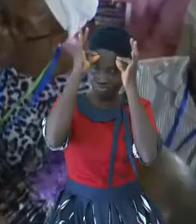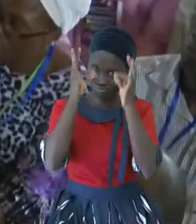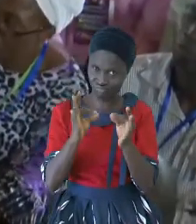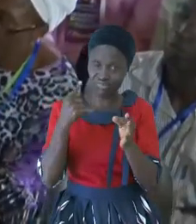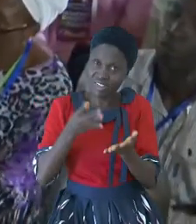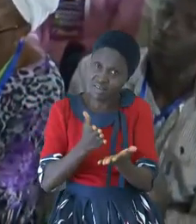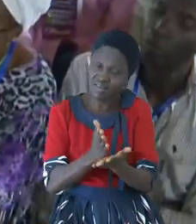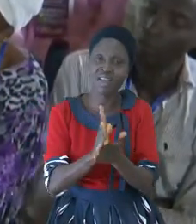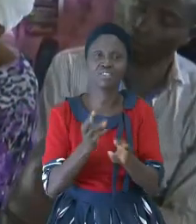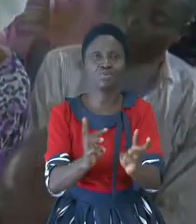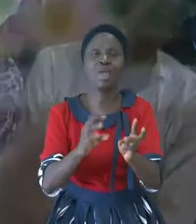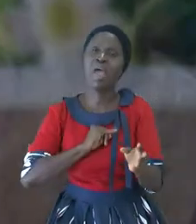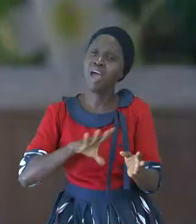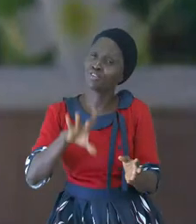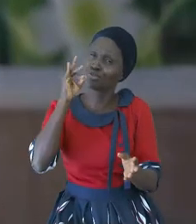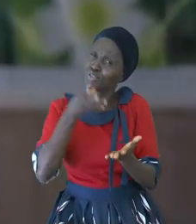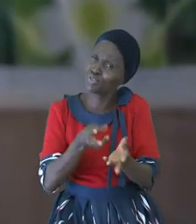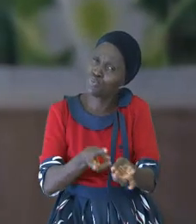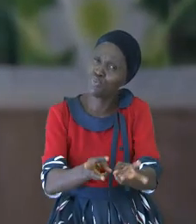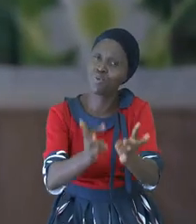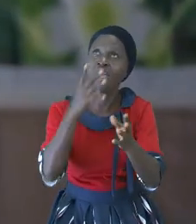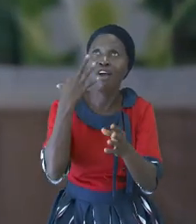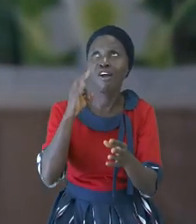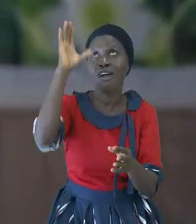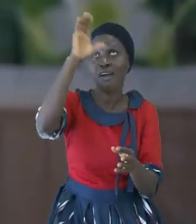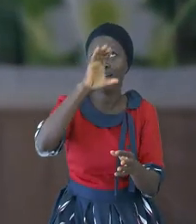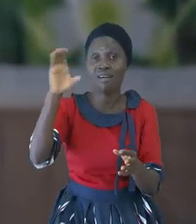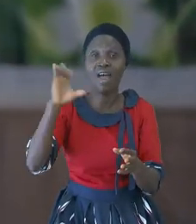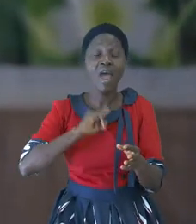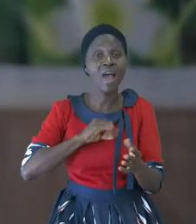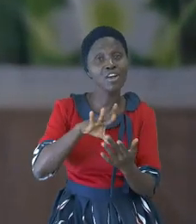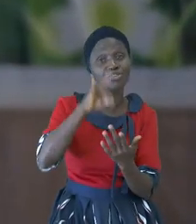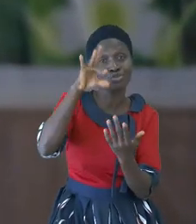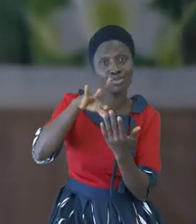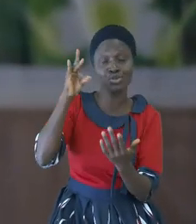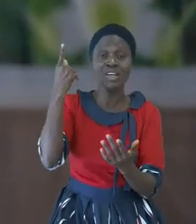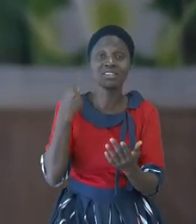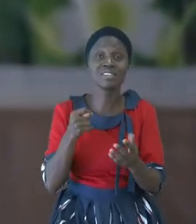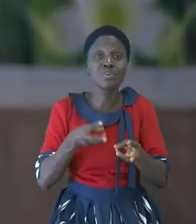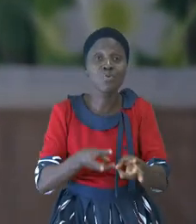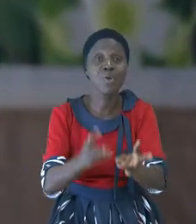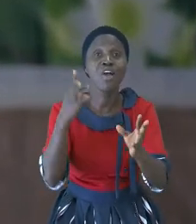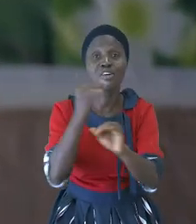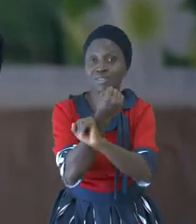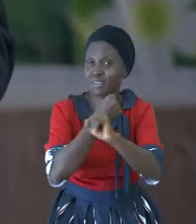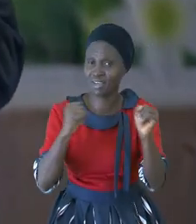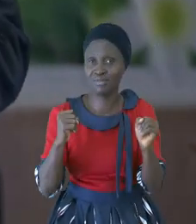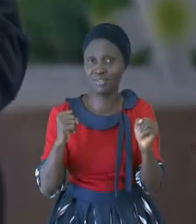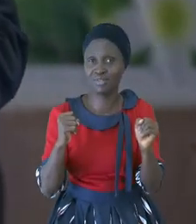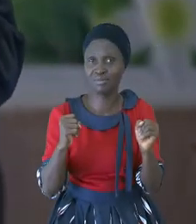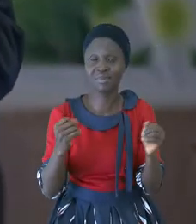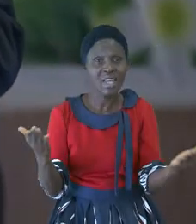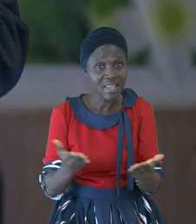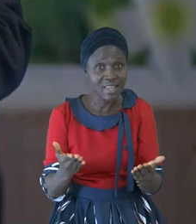way. I choose the way of the cross. I choose the way of grace. I choose the way of salvation. Here is where